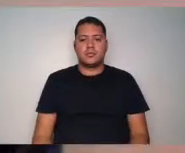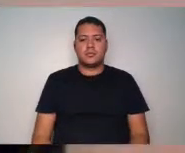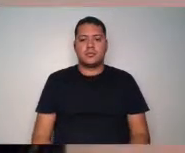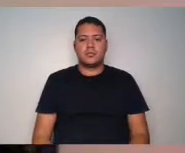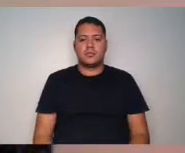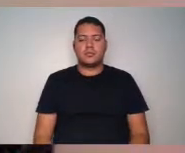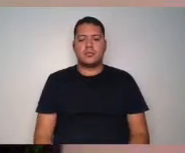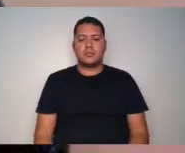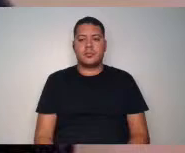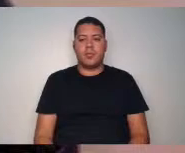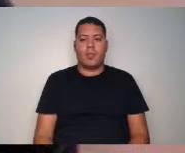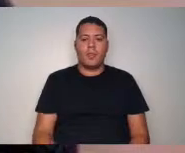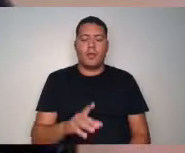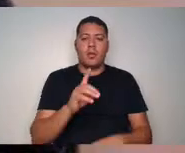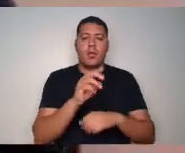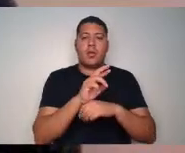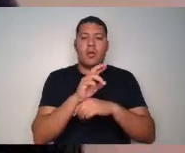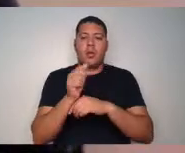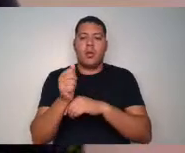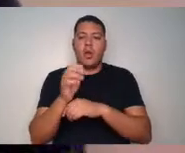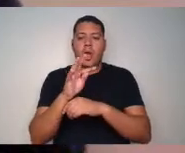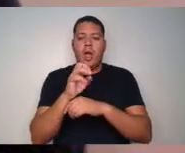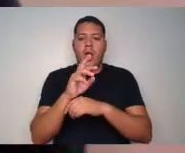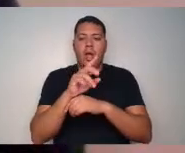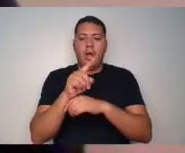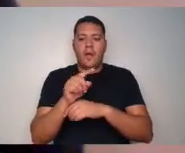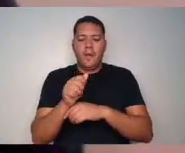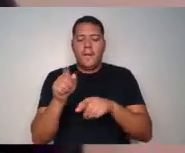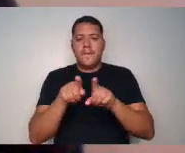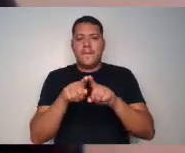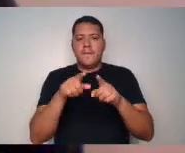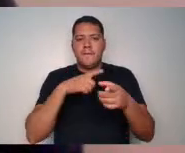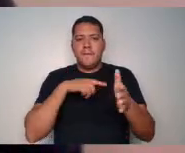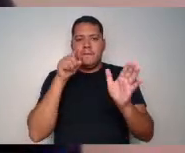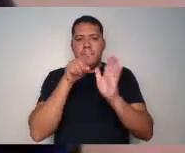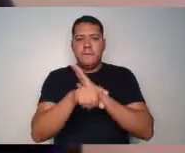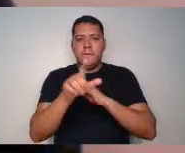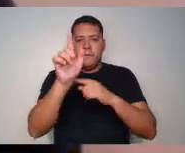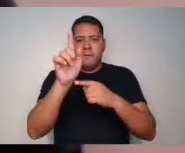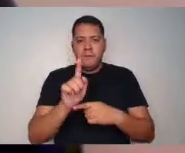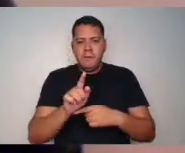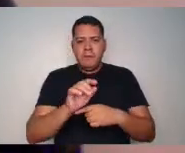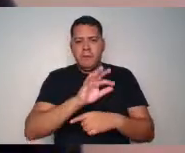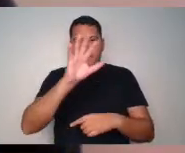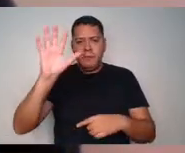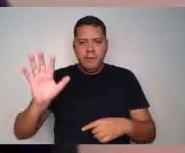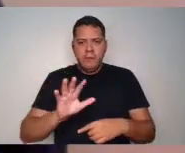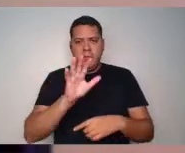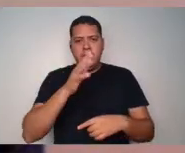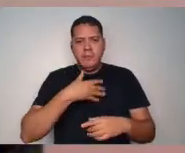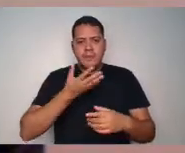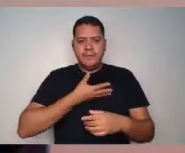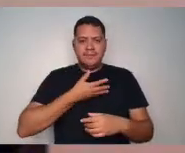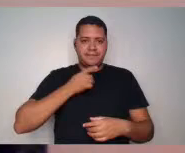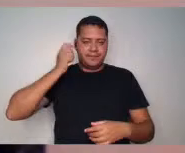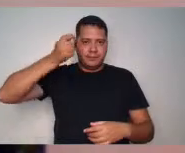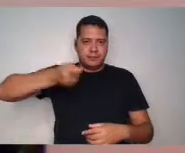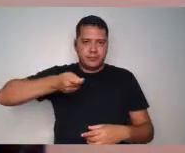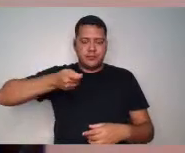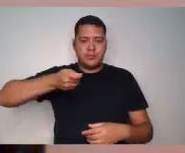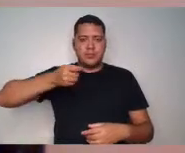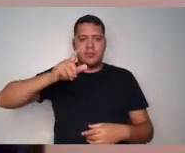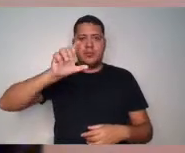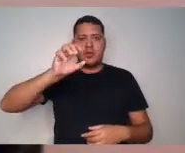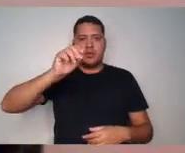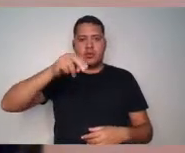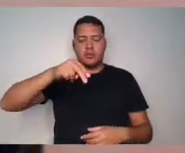Doutora Tereza, nós temos aqui outro Thank questionamento. you, Dr. Teresa. There is another question here. O juiz Leonardo It's Vandelli. Judge